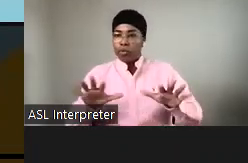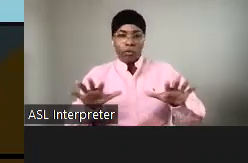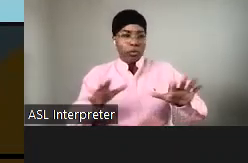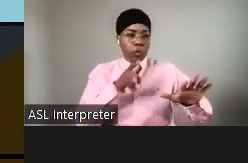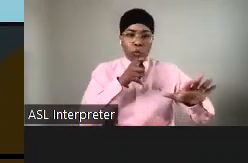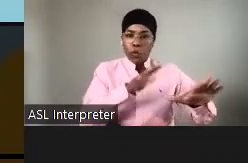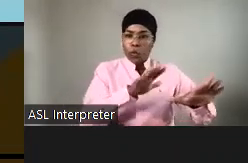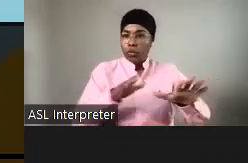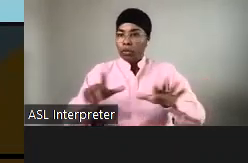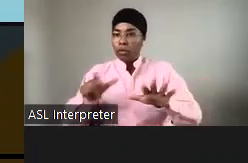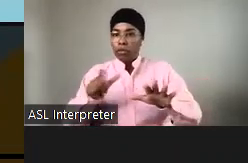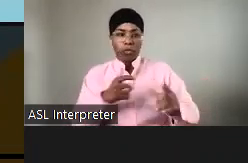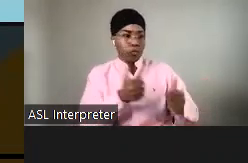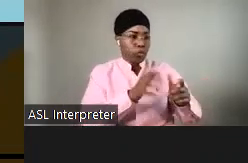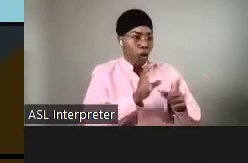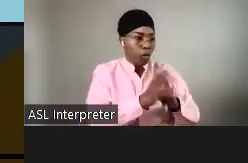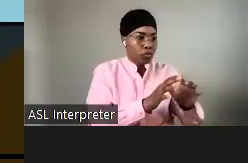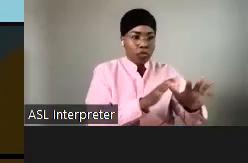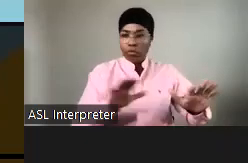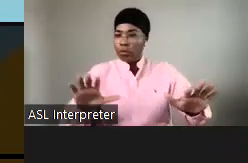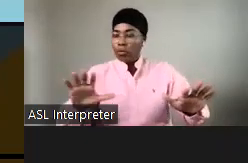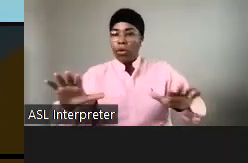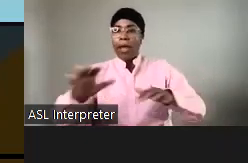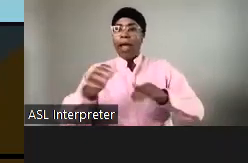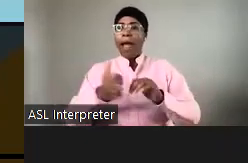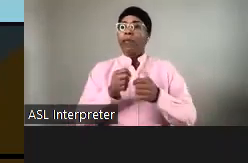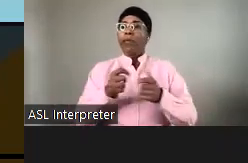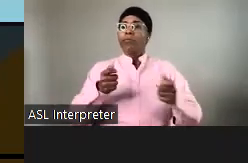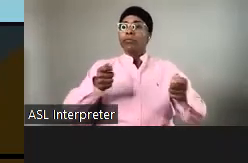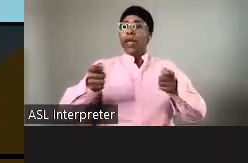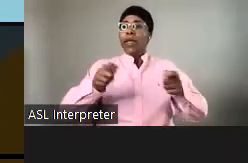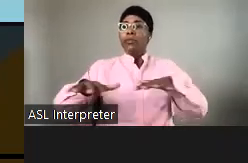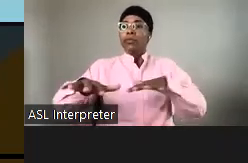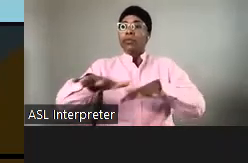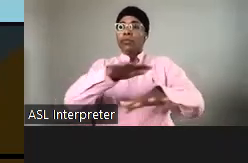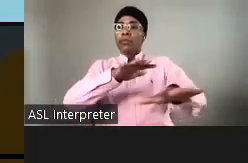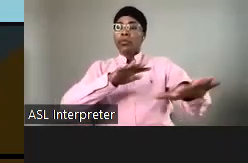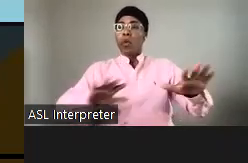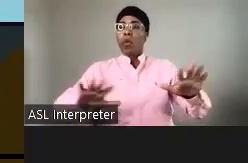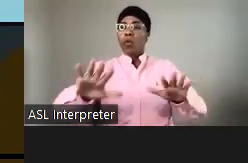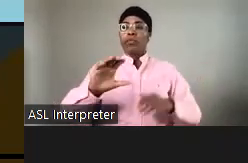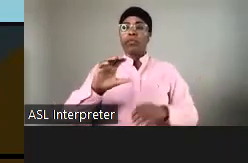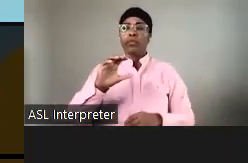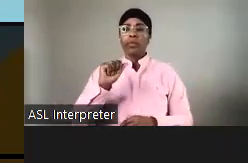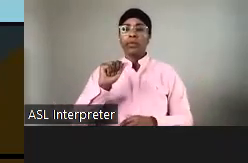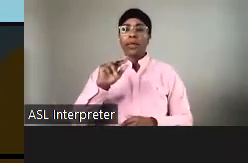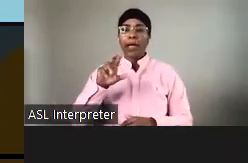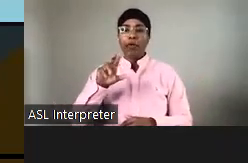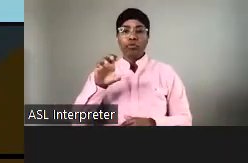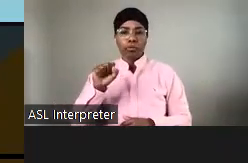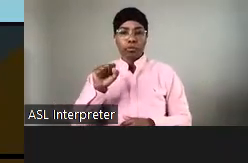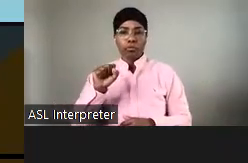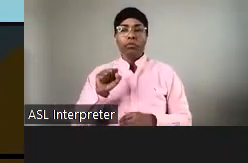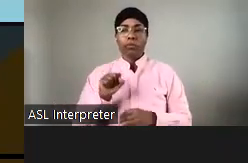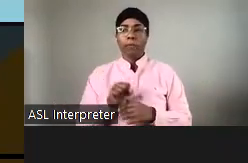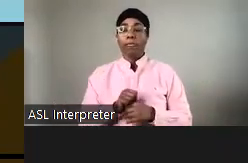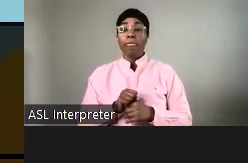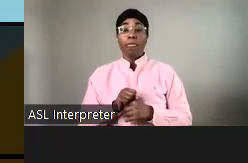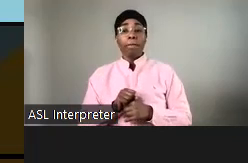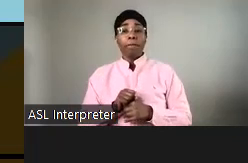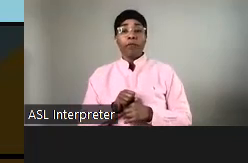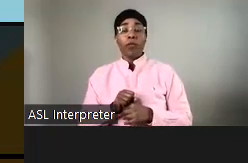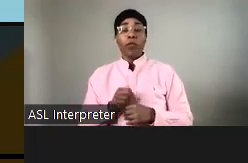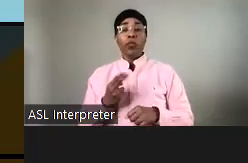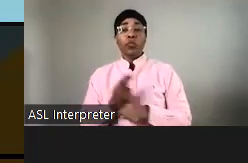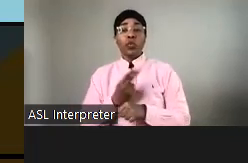4 million acres is really important. And we have some legal frameworks that provide that